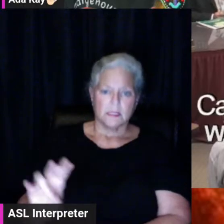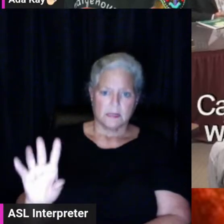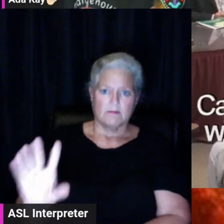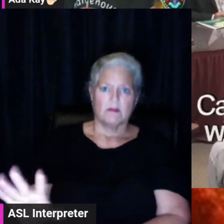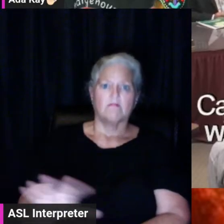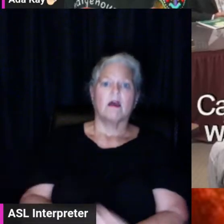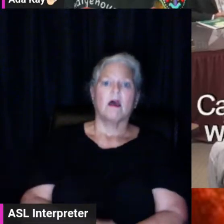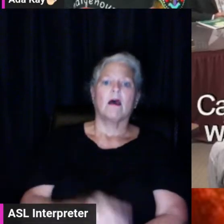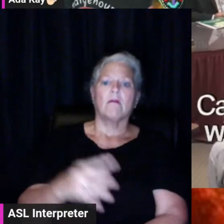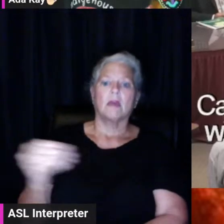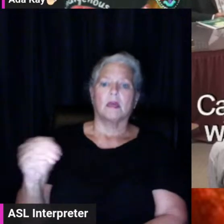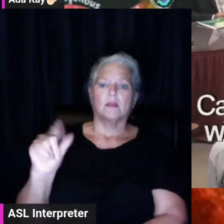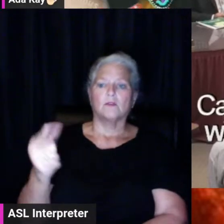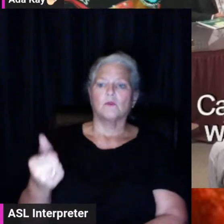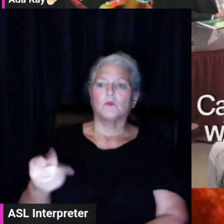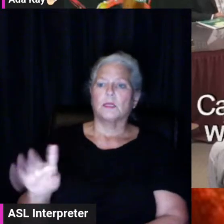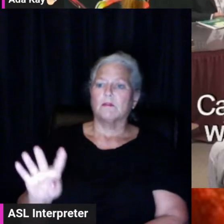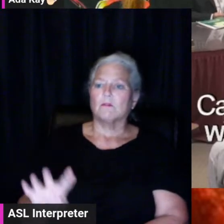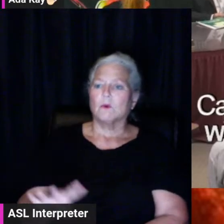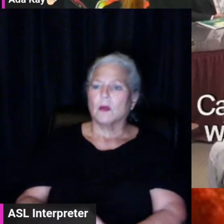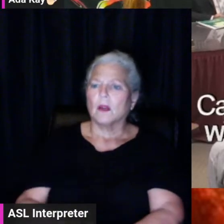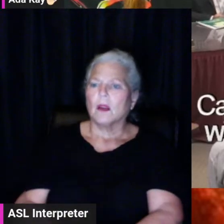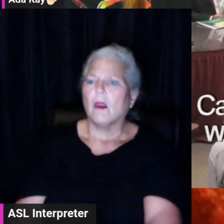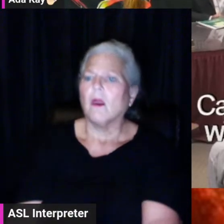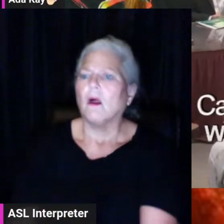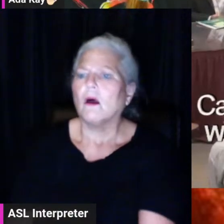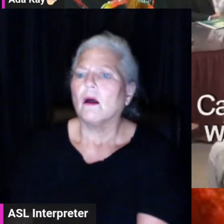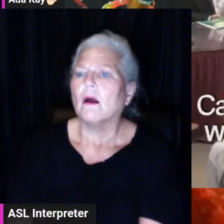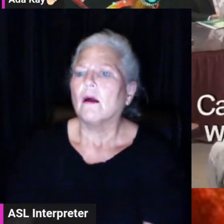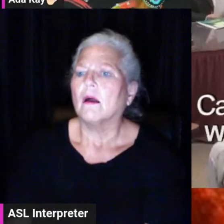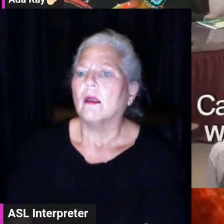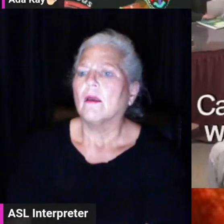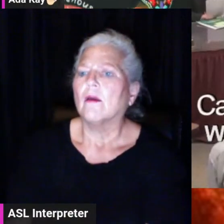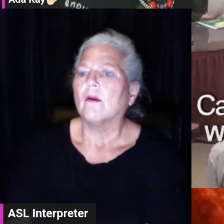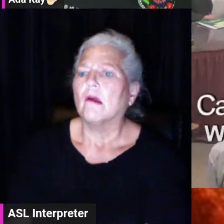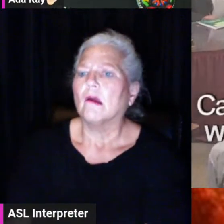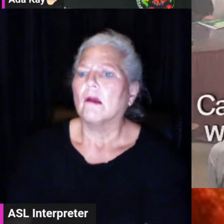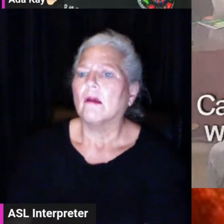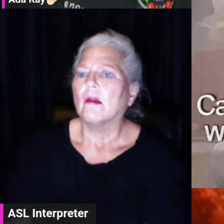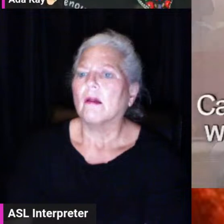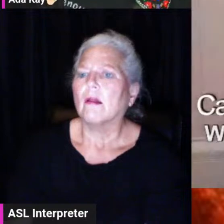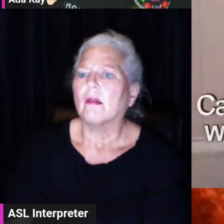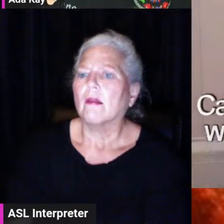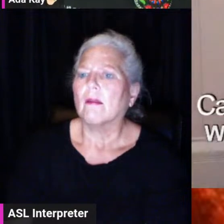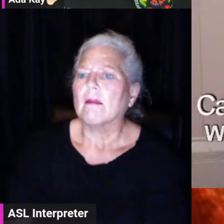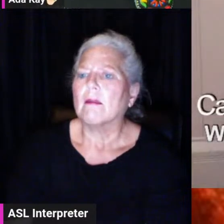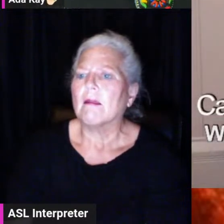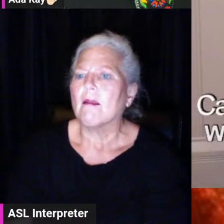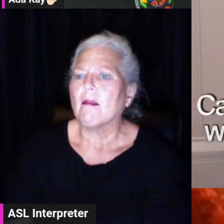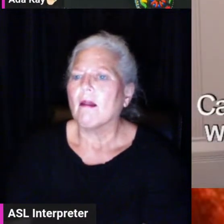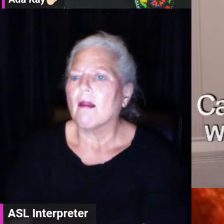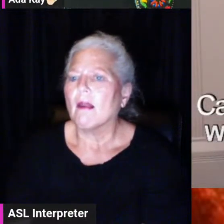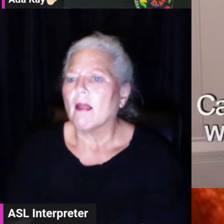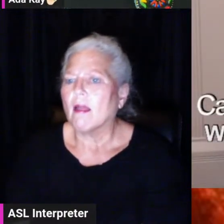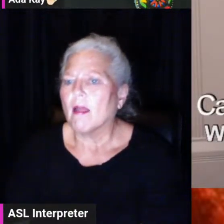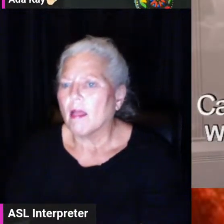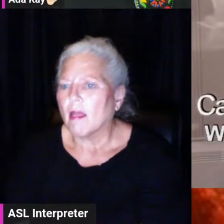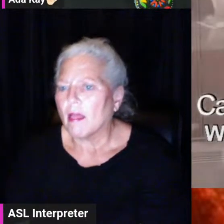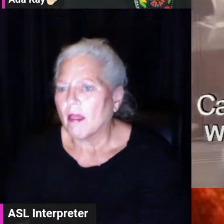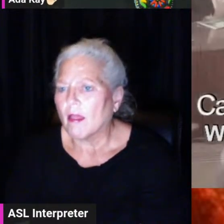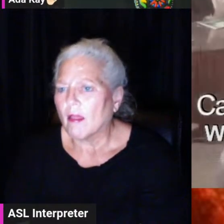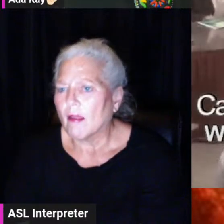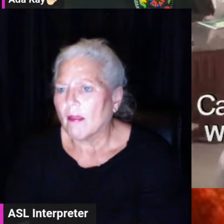$342,741.74. Mr. Chair, Yes. if I could just clarify something on the vendor warrant for the week of 7/5, it's $9